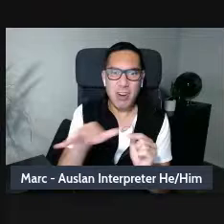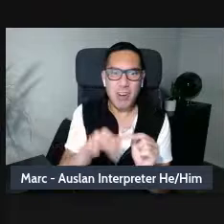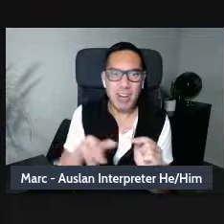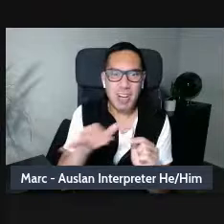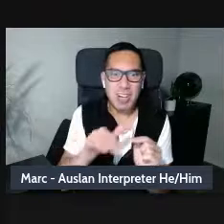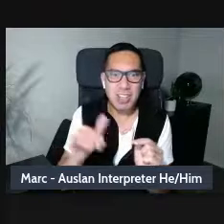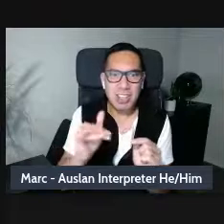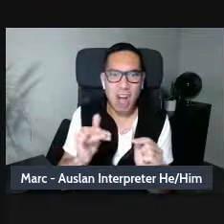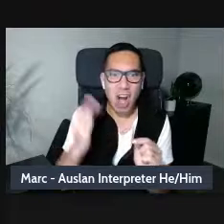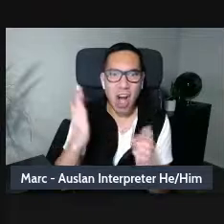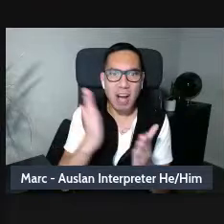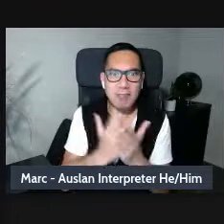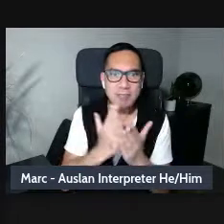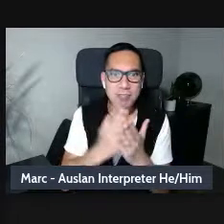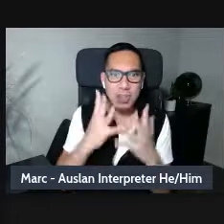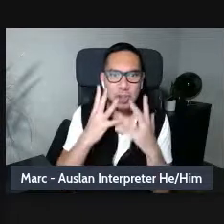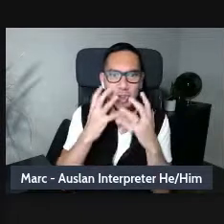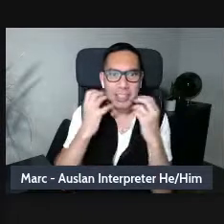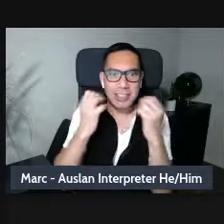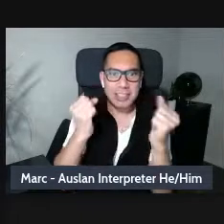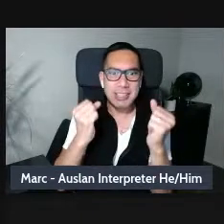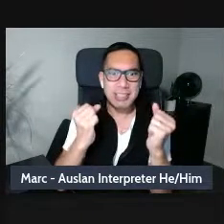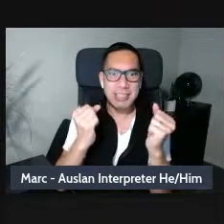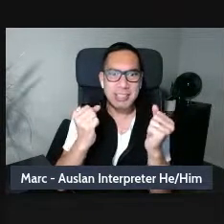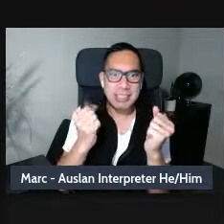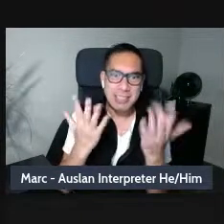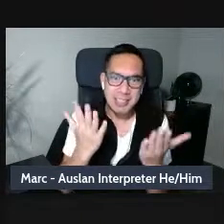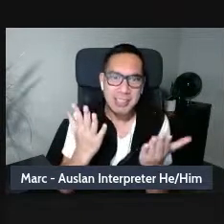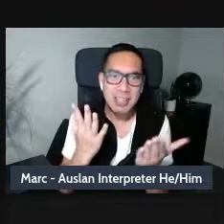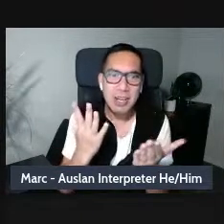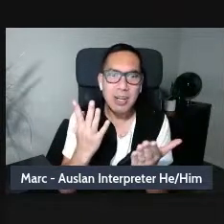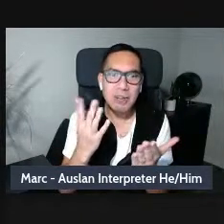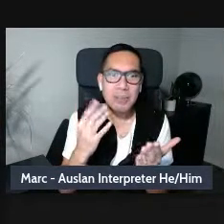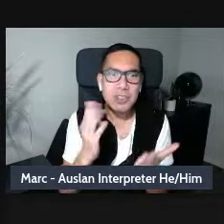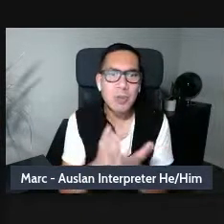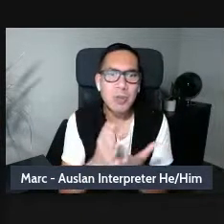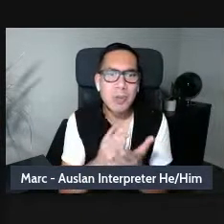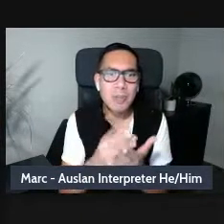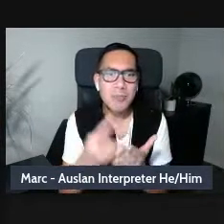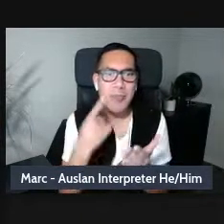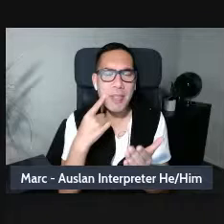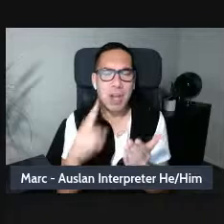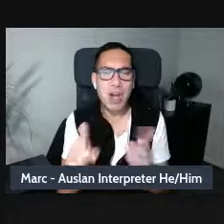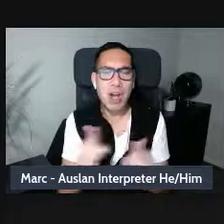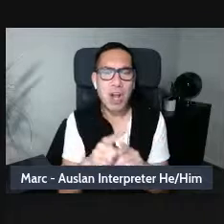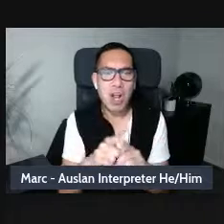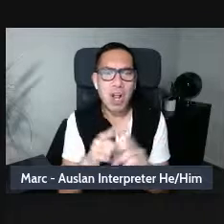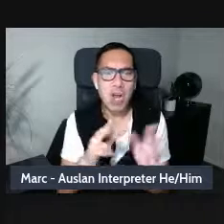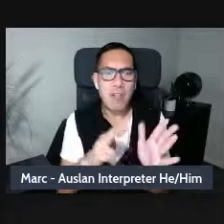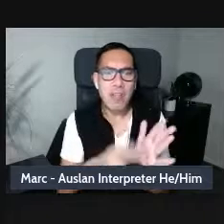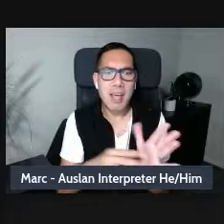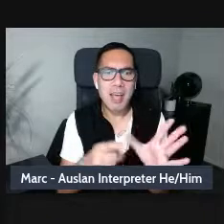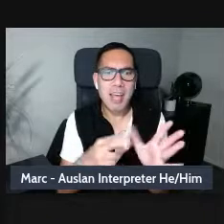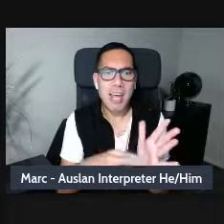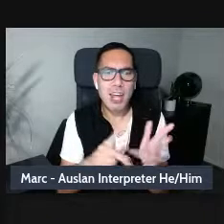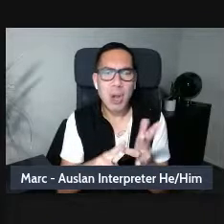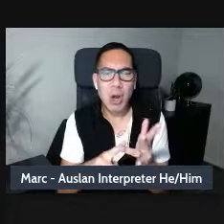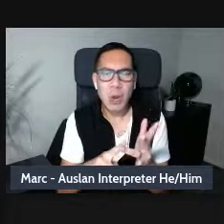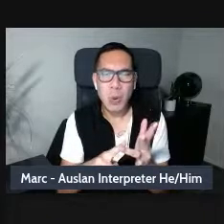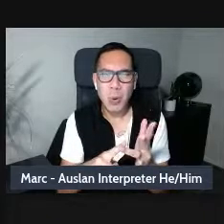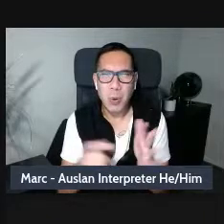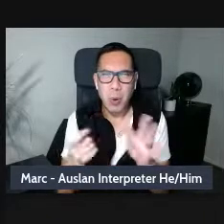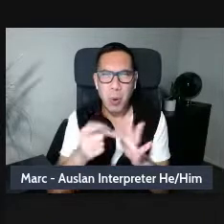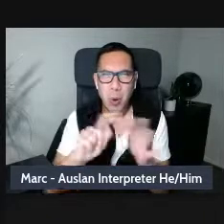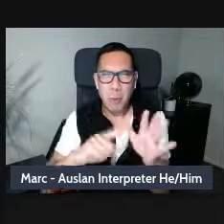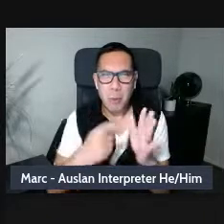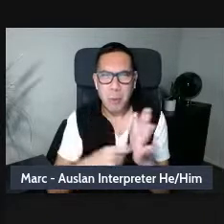stress, only found in the collateral vessels. And you can think of these nanoparticles as aggregates of smaller particles, almost like a ball